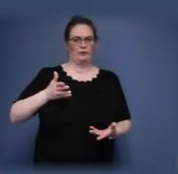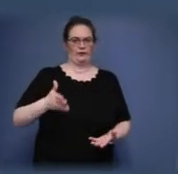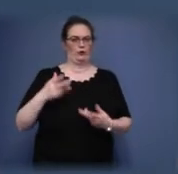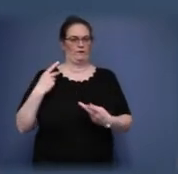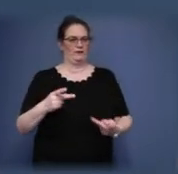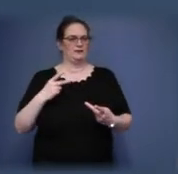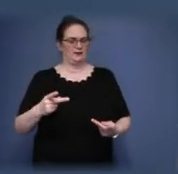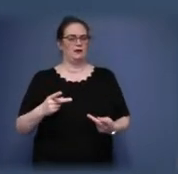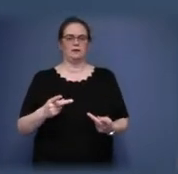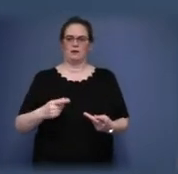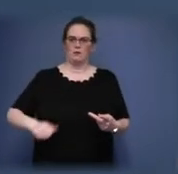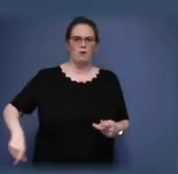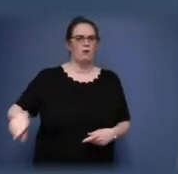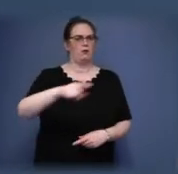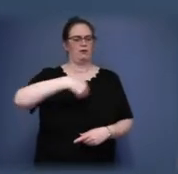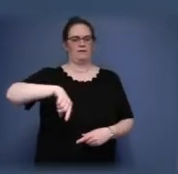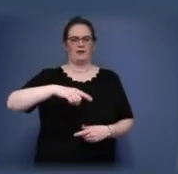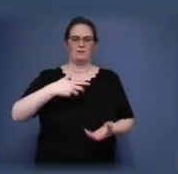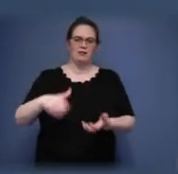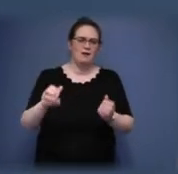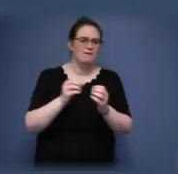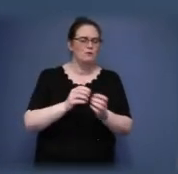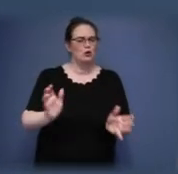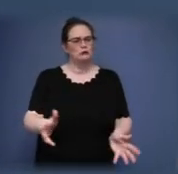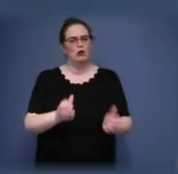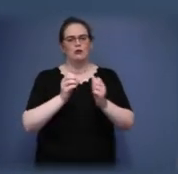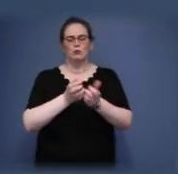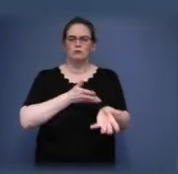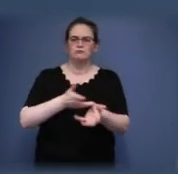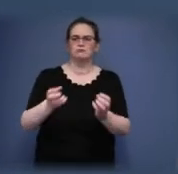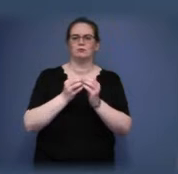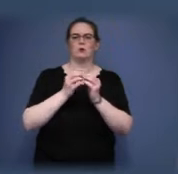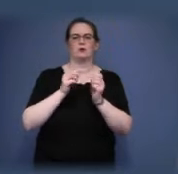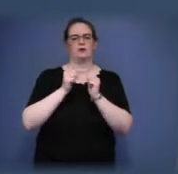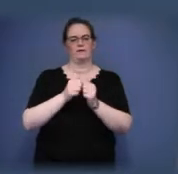visiting that all laugh more, talk more, engage more.